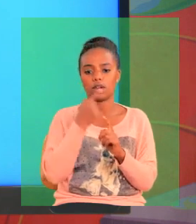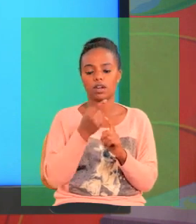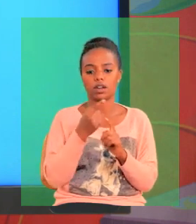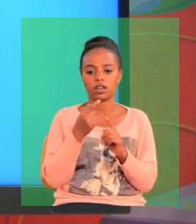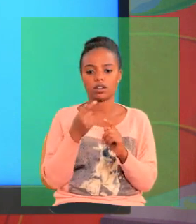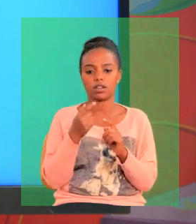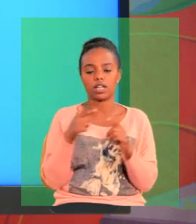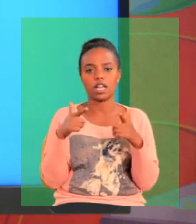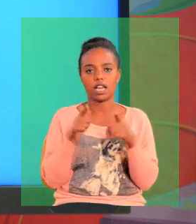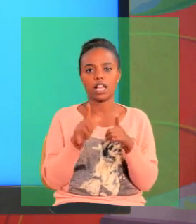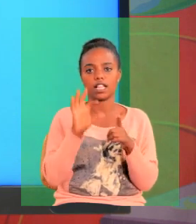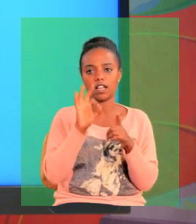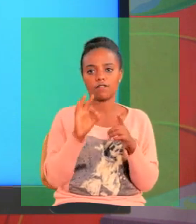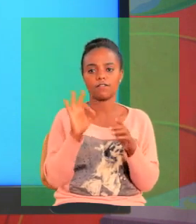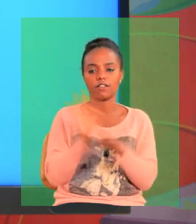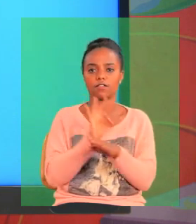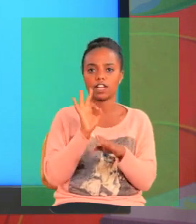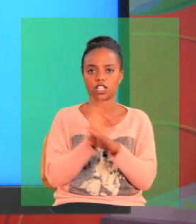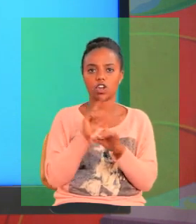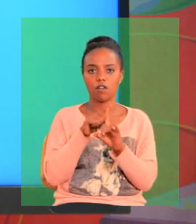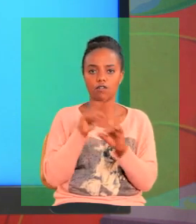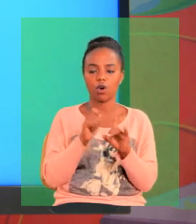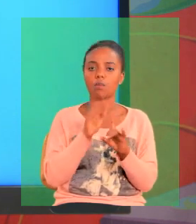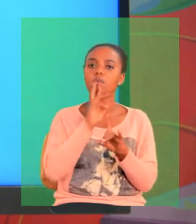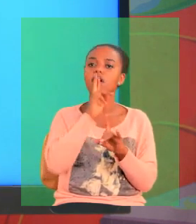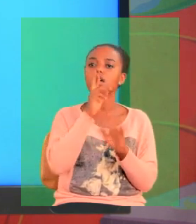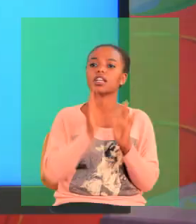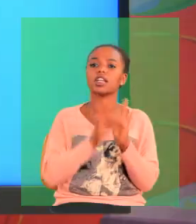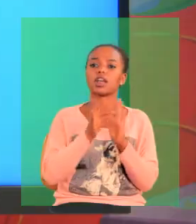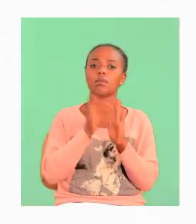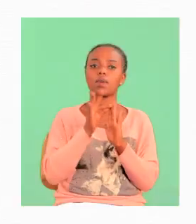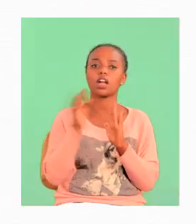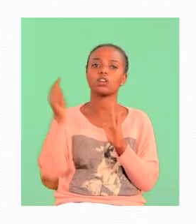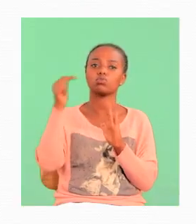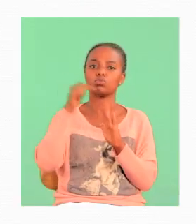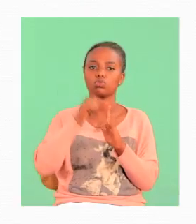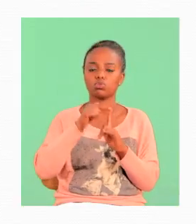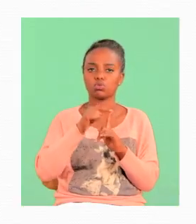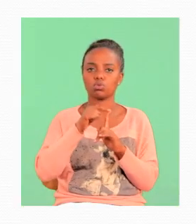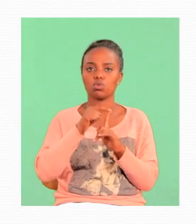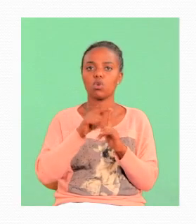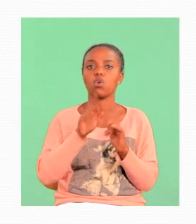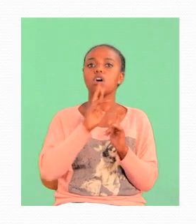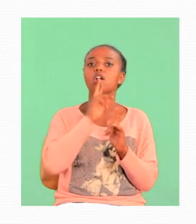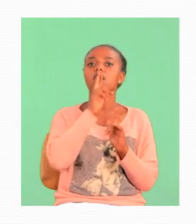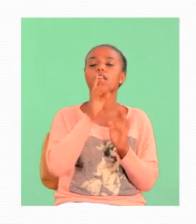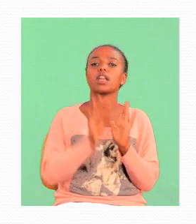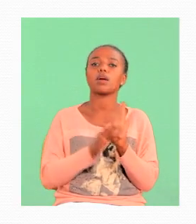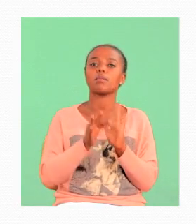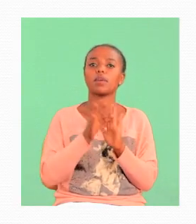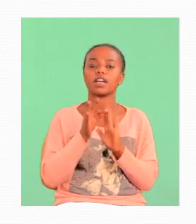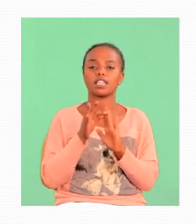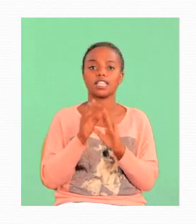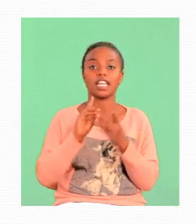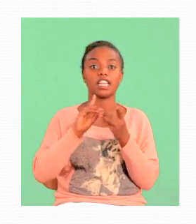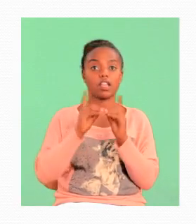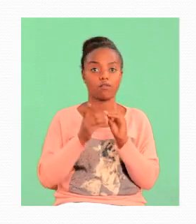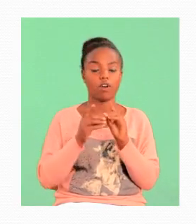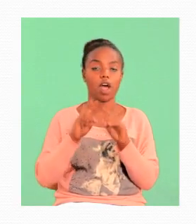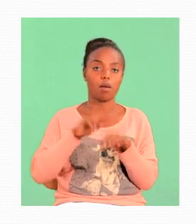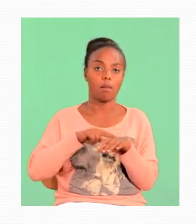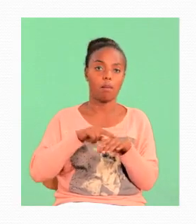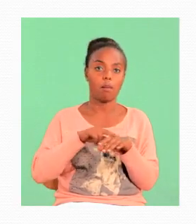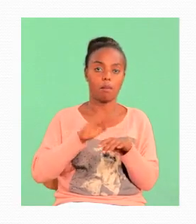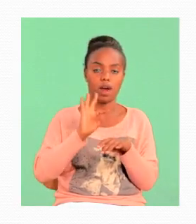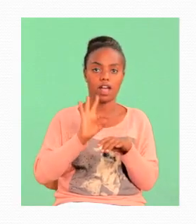let f is a function from real number to real number defined by